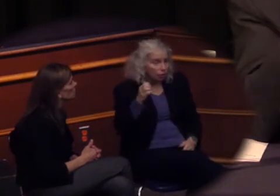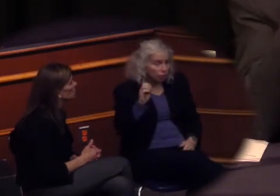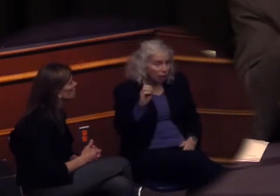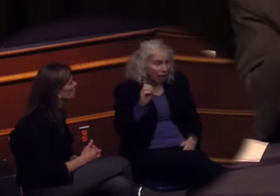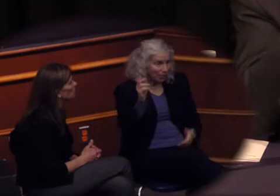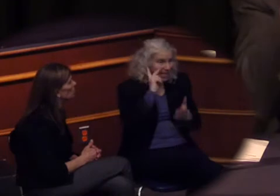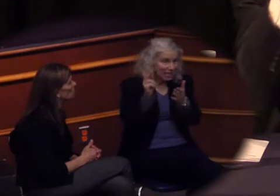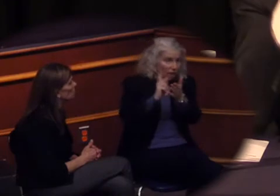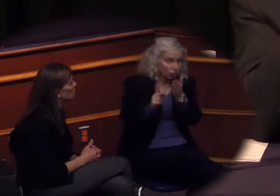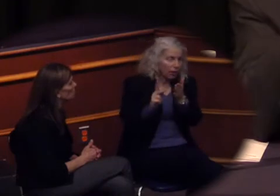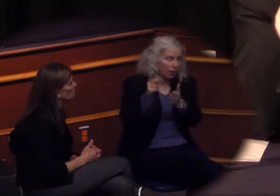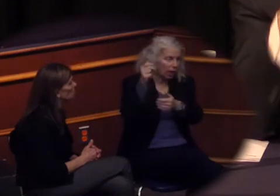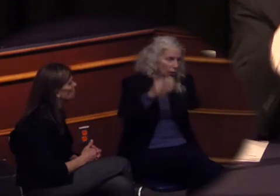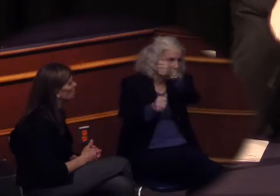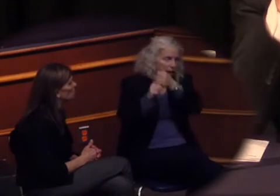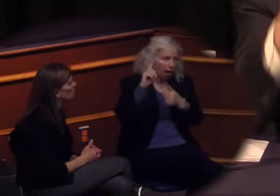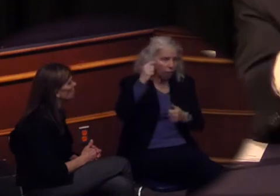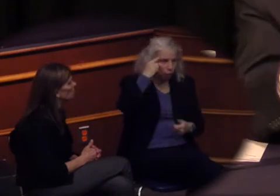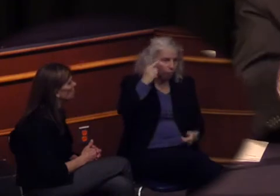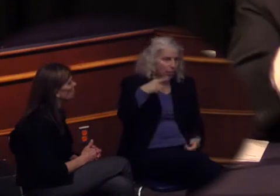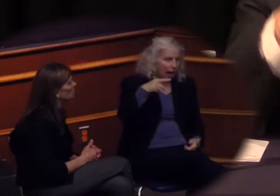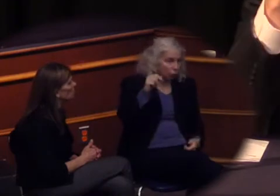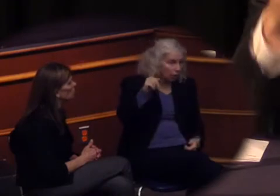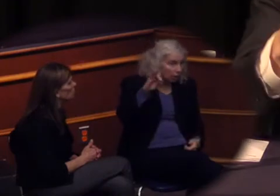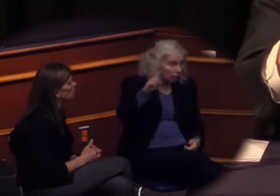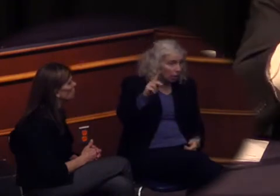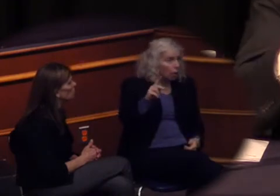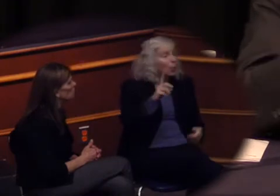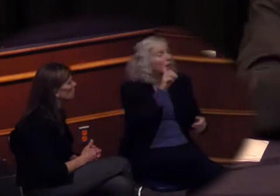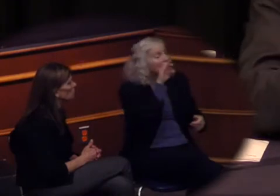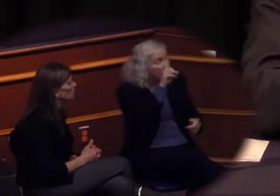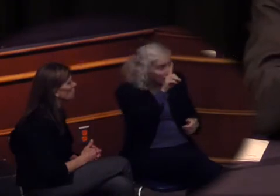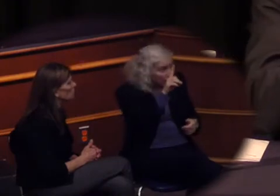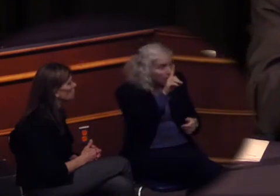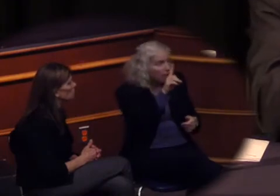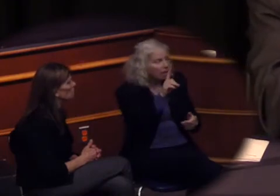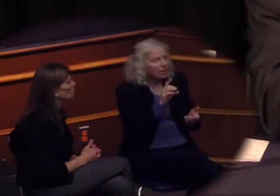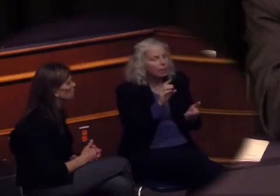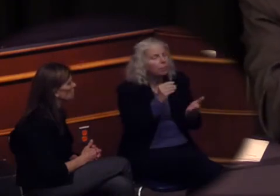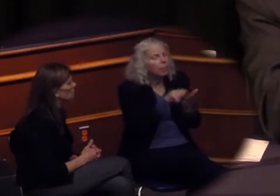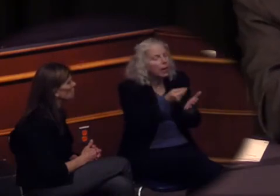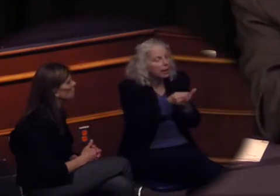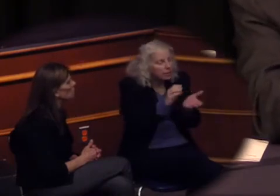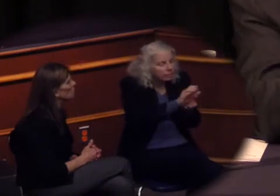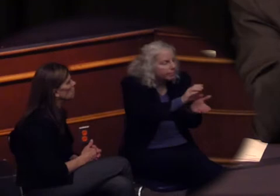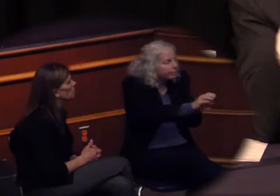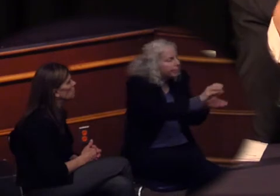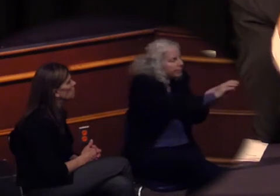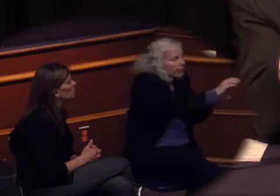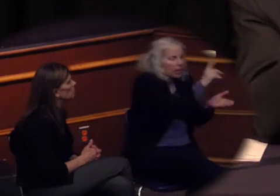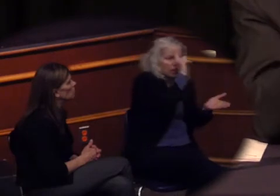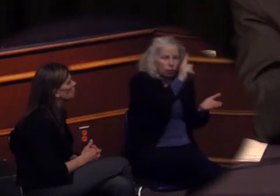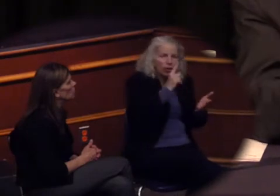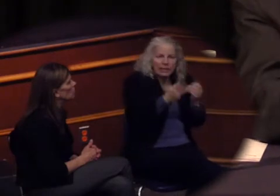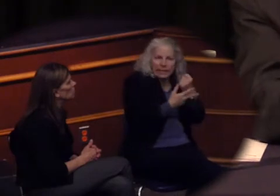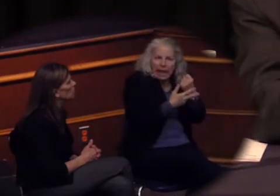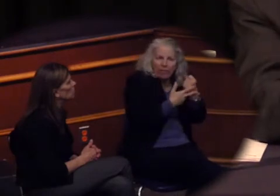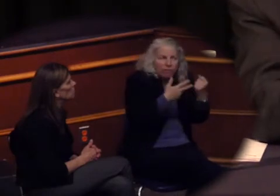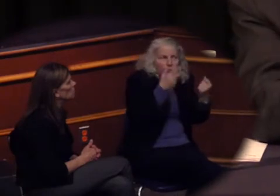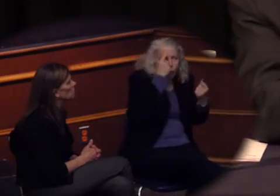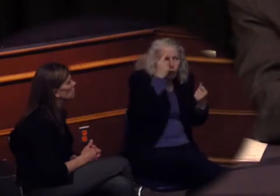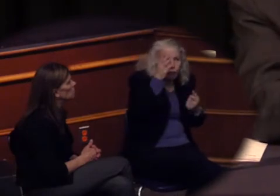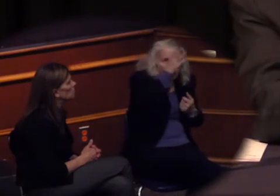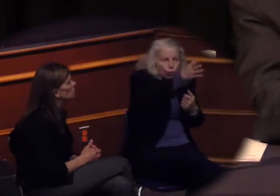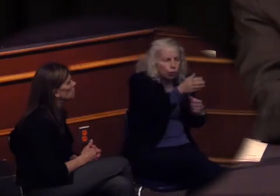&F. We actually made, for Governor Patrick, we actually made progress in forward funding the transit authorities across the state and making other progress